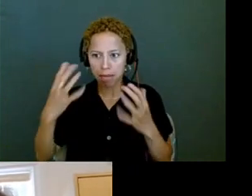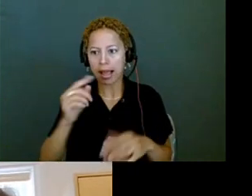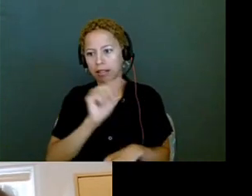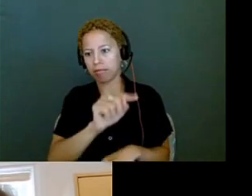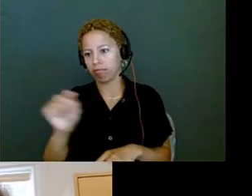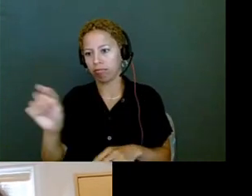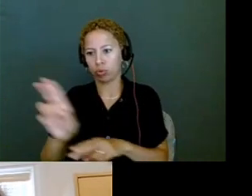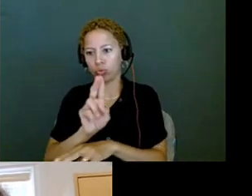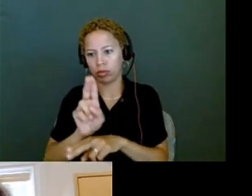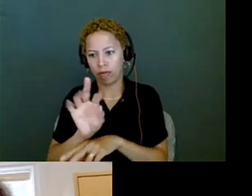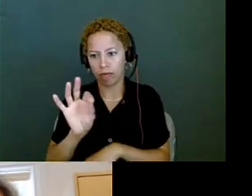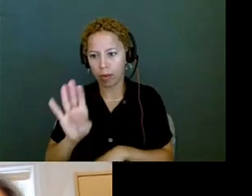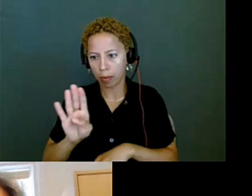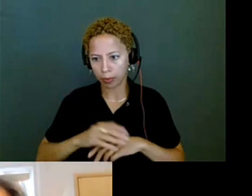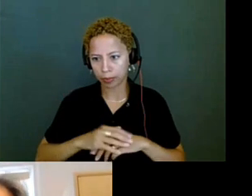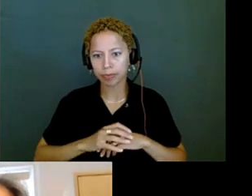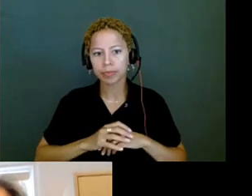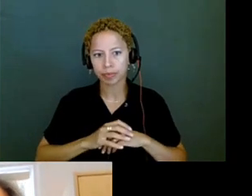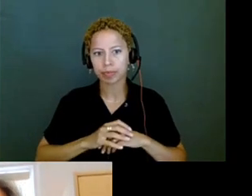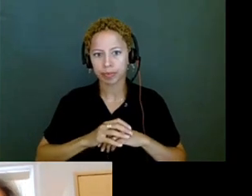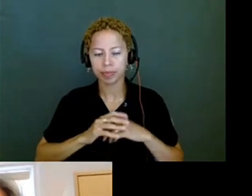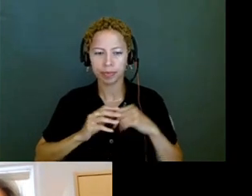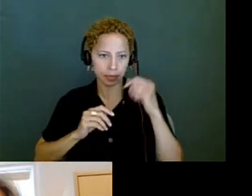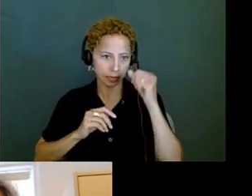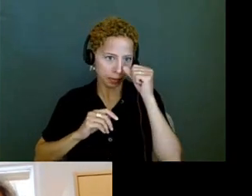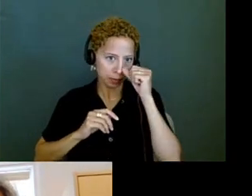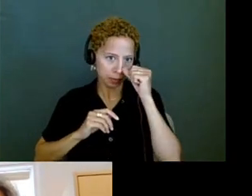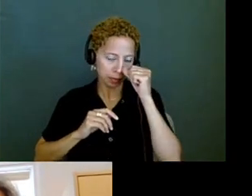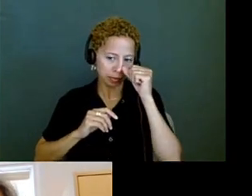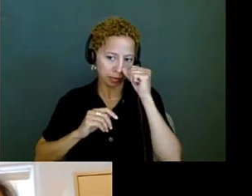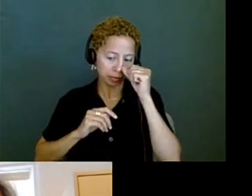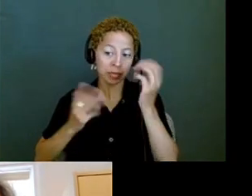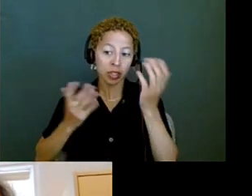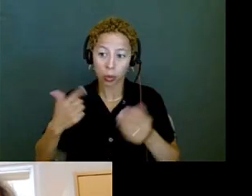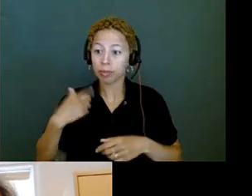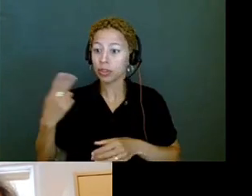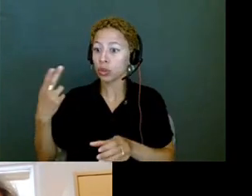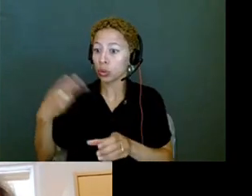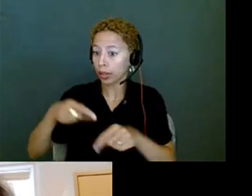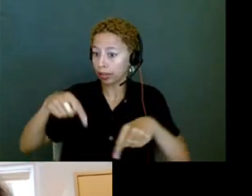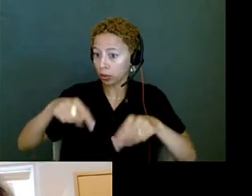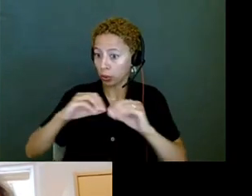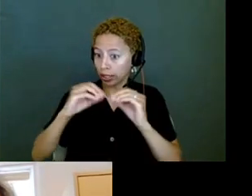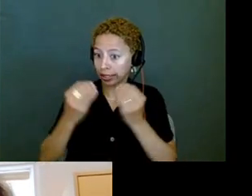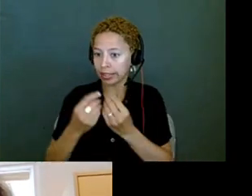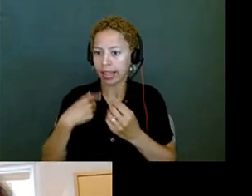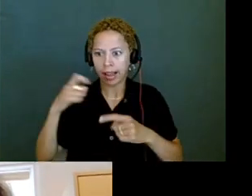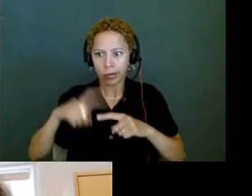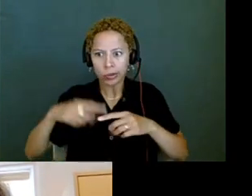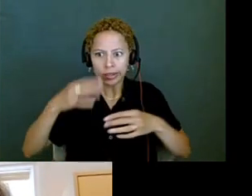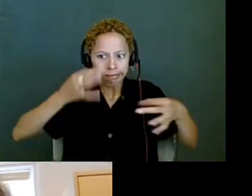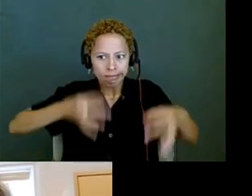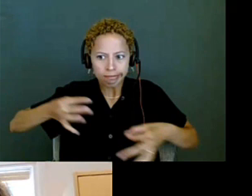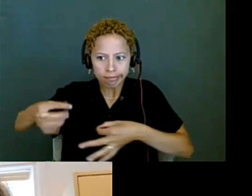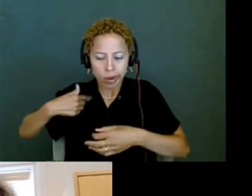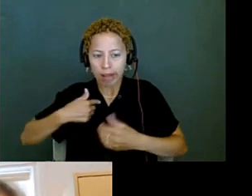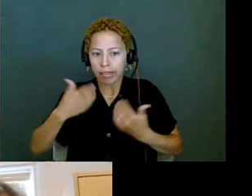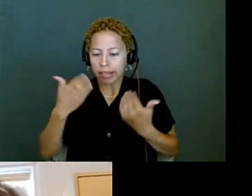All right. So when I got here again, we had decisions to make. We had a limited budget. Again, we're